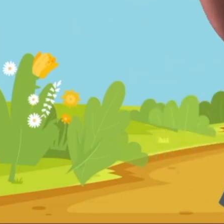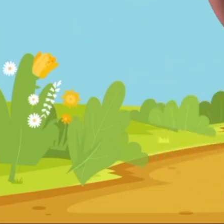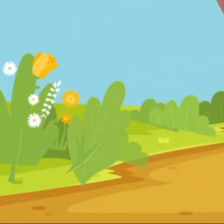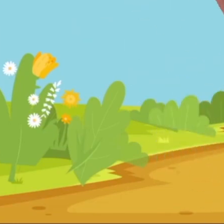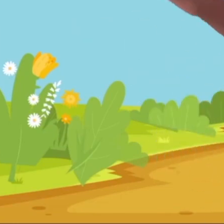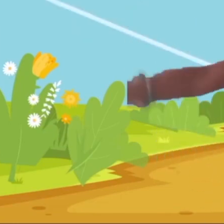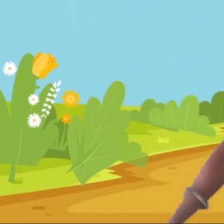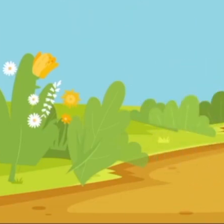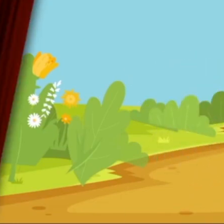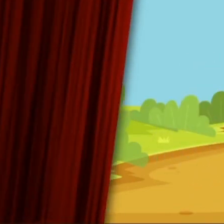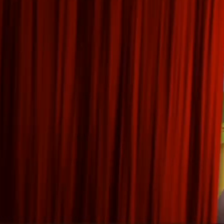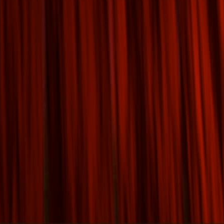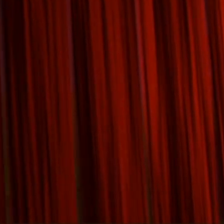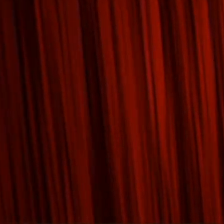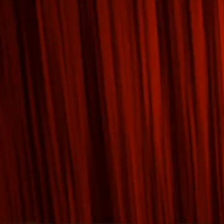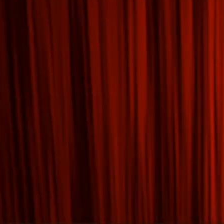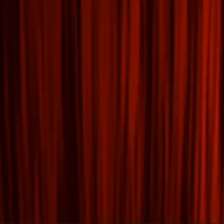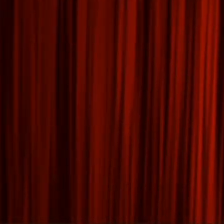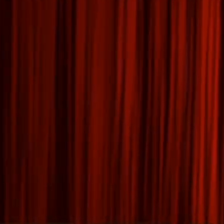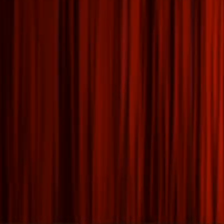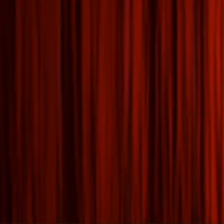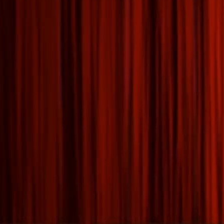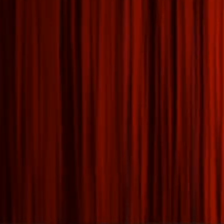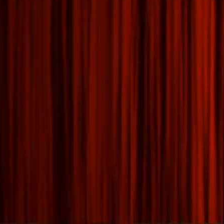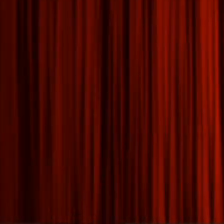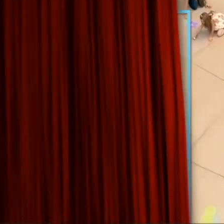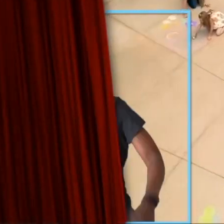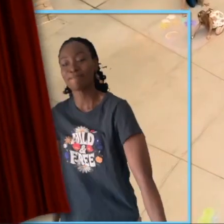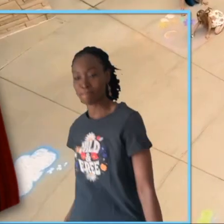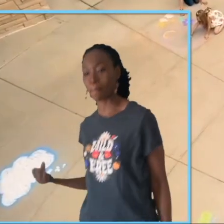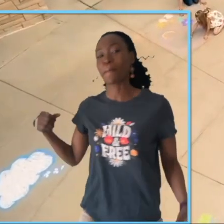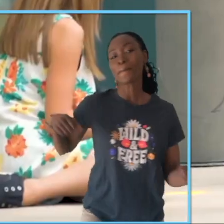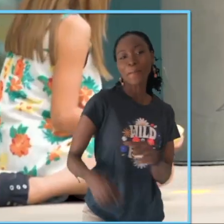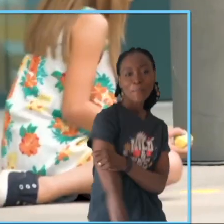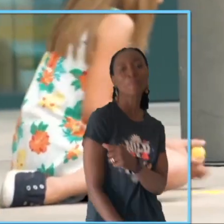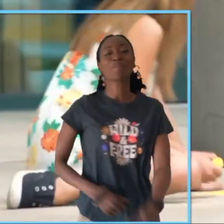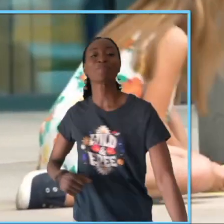the Lord. Hallelujah.